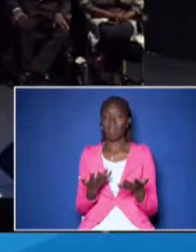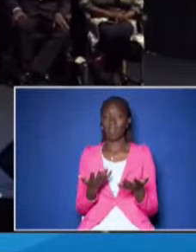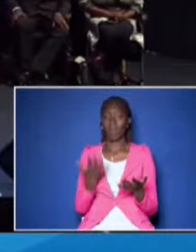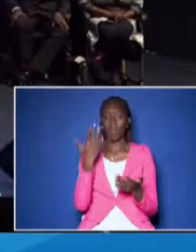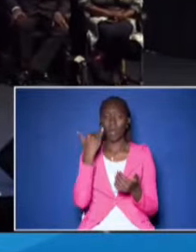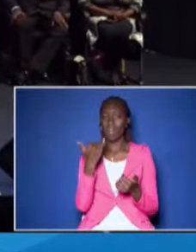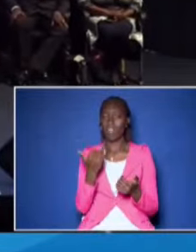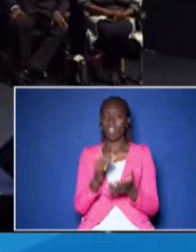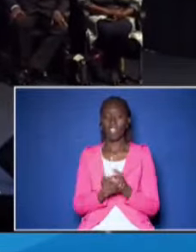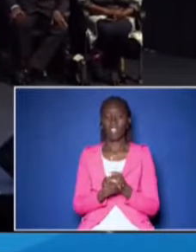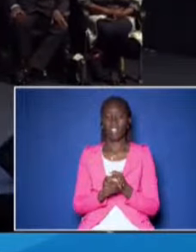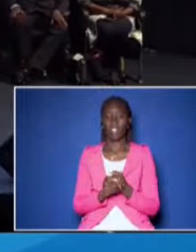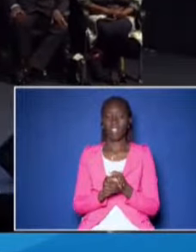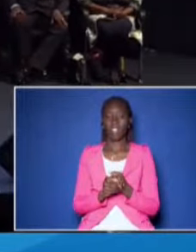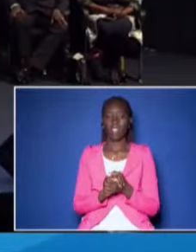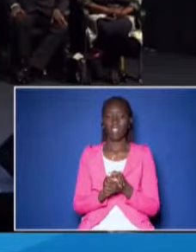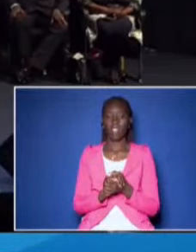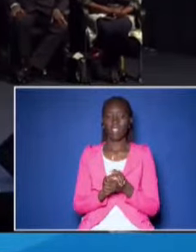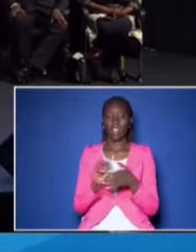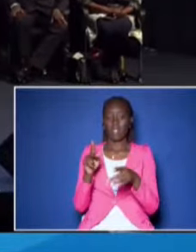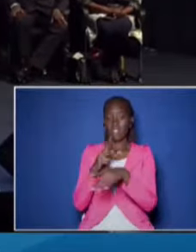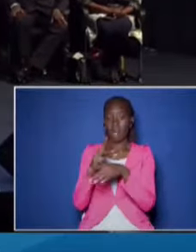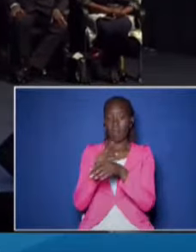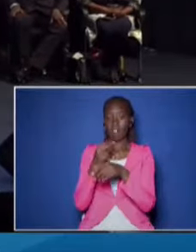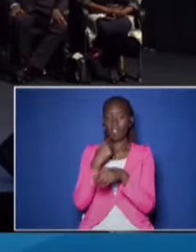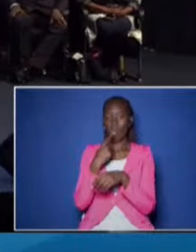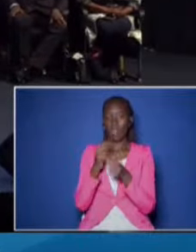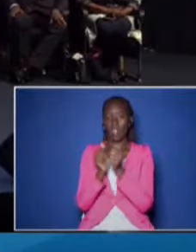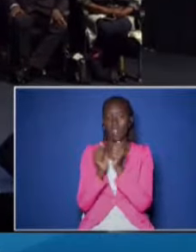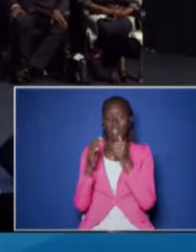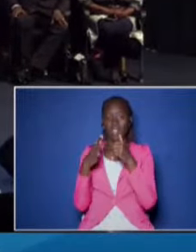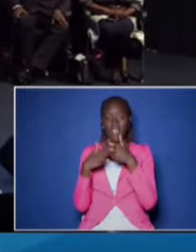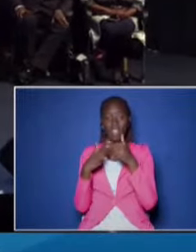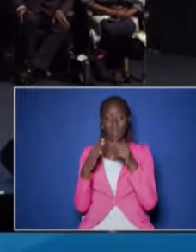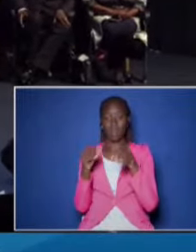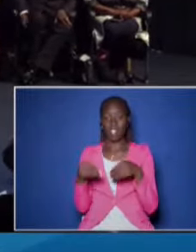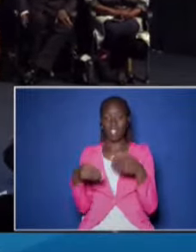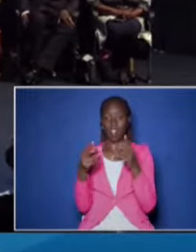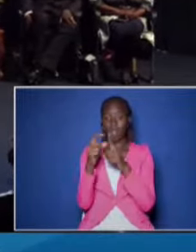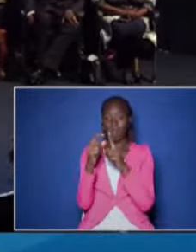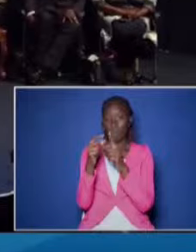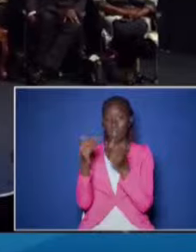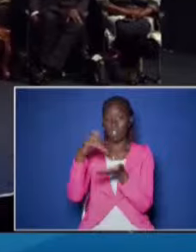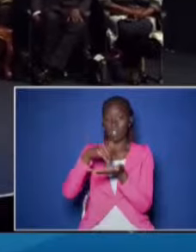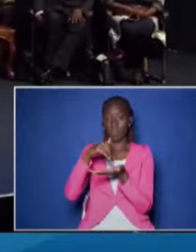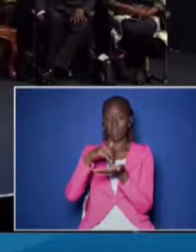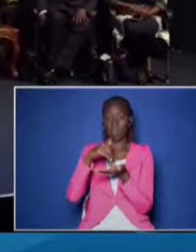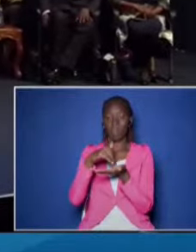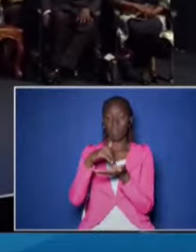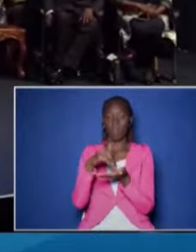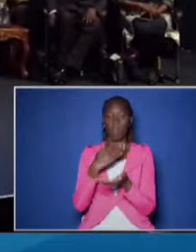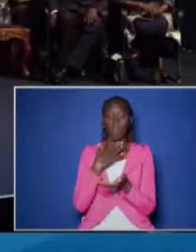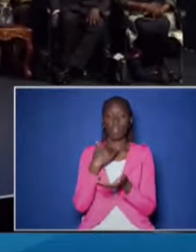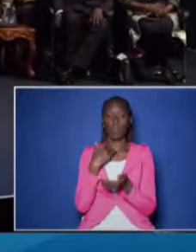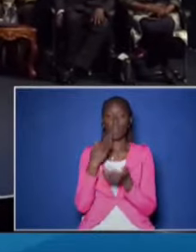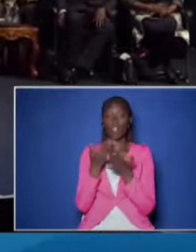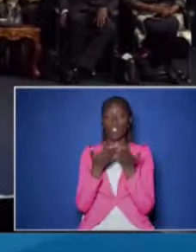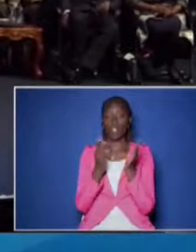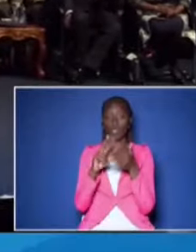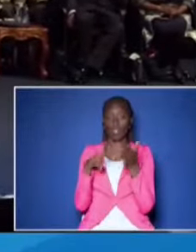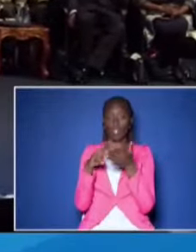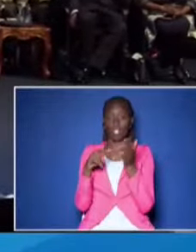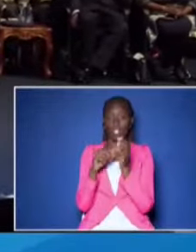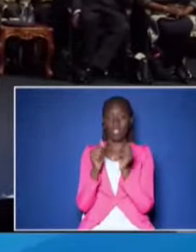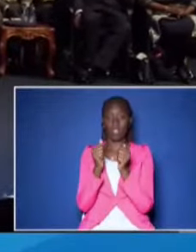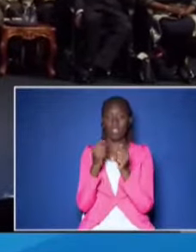why 119 I'm going to give you the scriptures again I want you to read Psalm